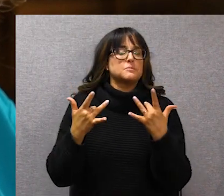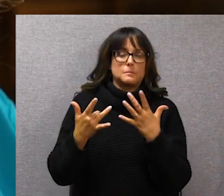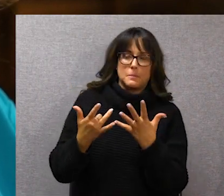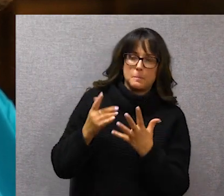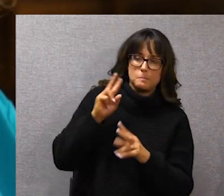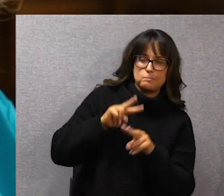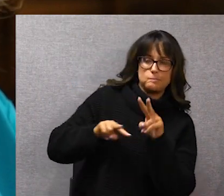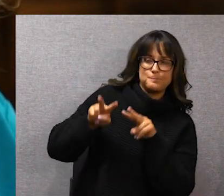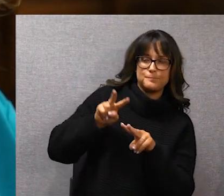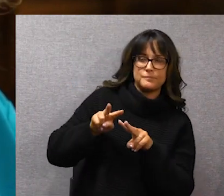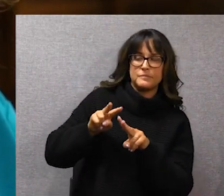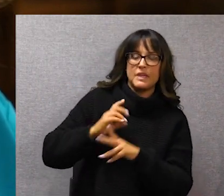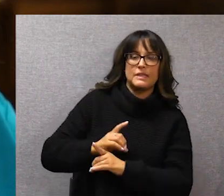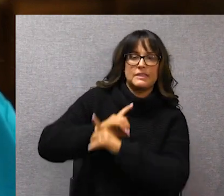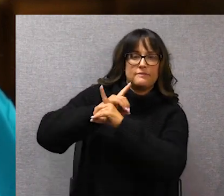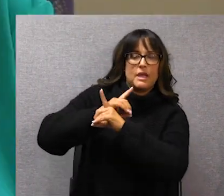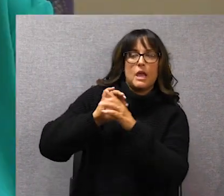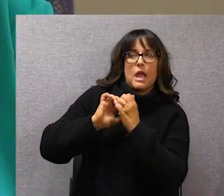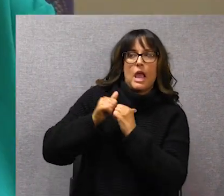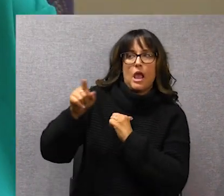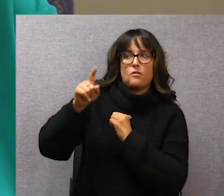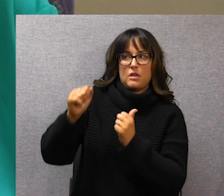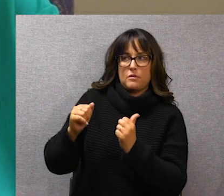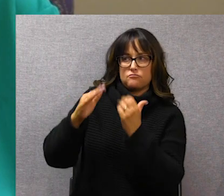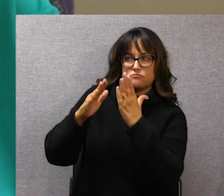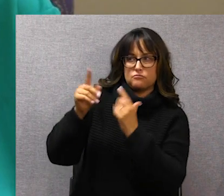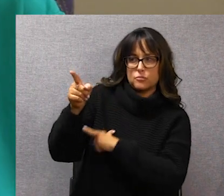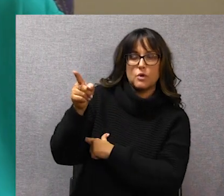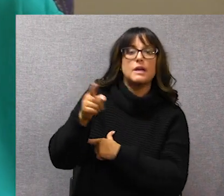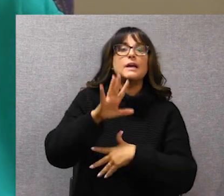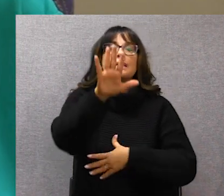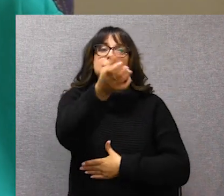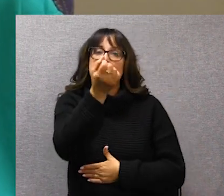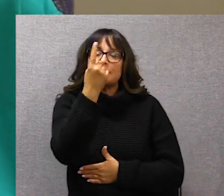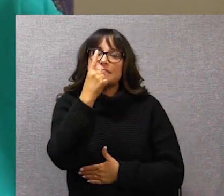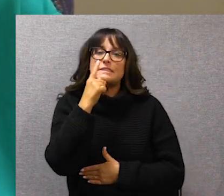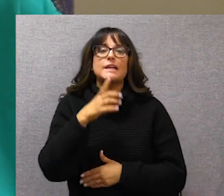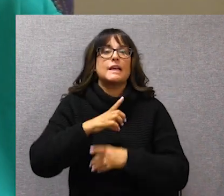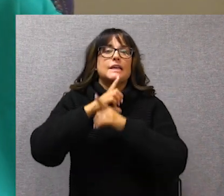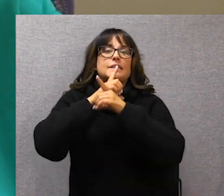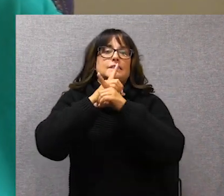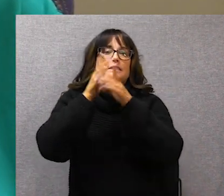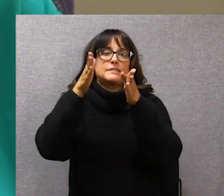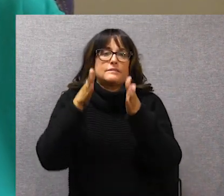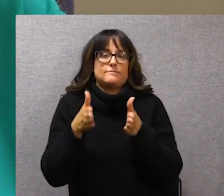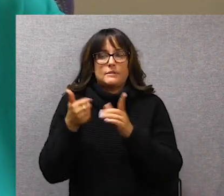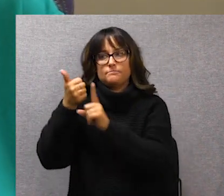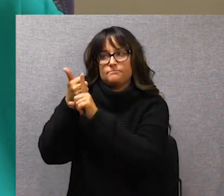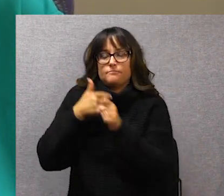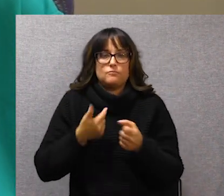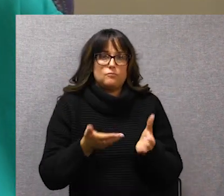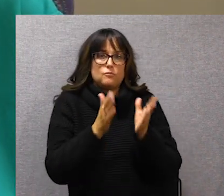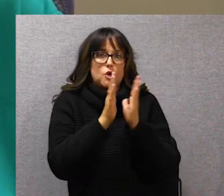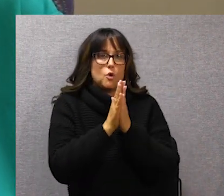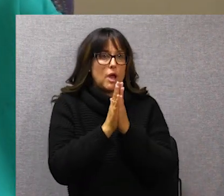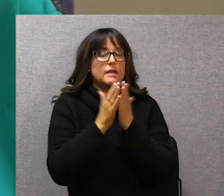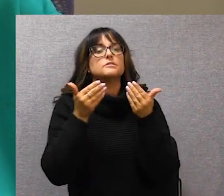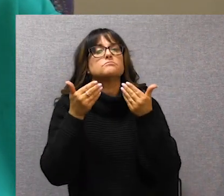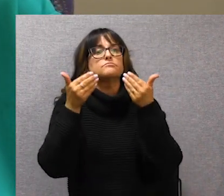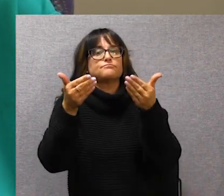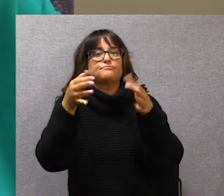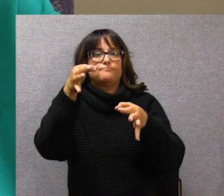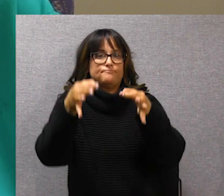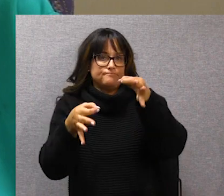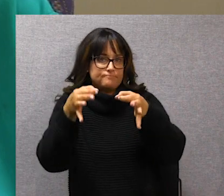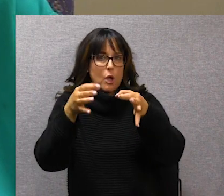in terms of their approach to the case. The defendant gets to make the request for a jury trial or to have their case